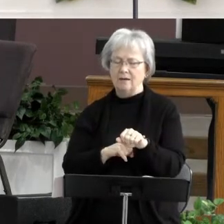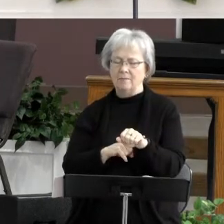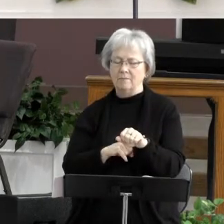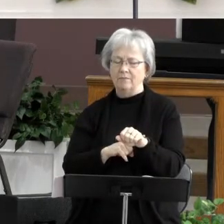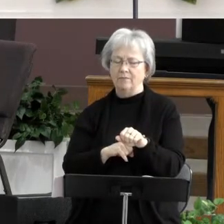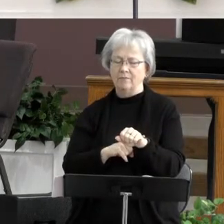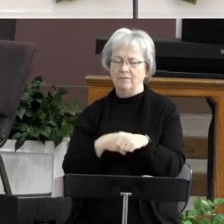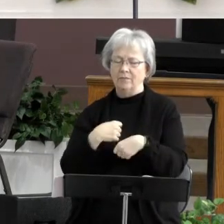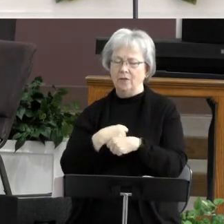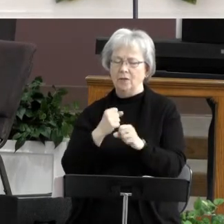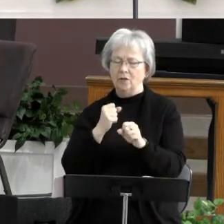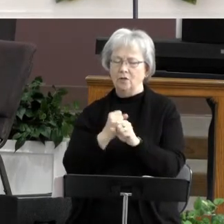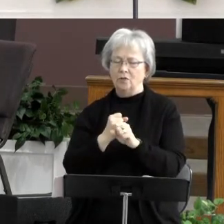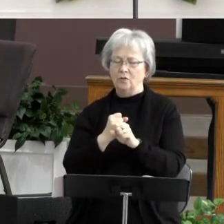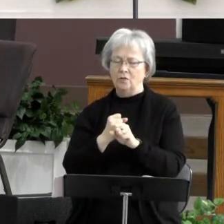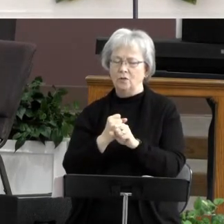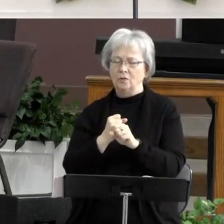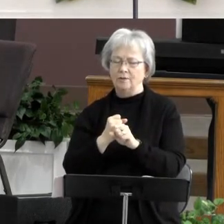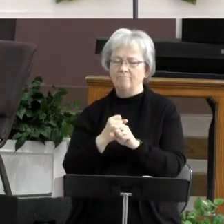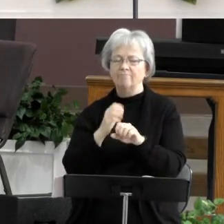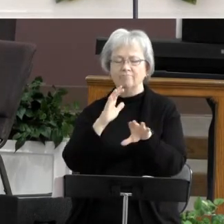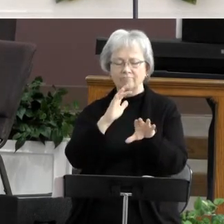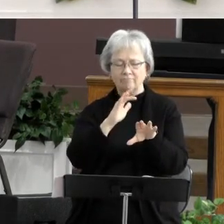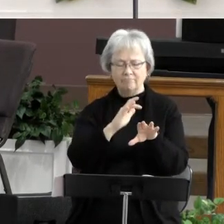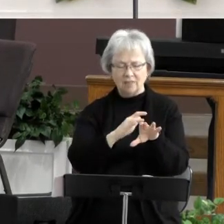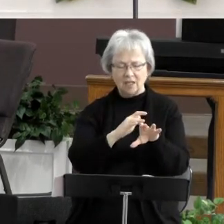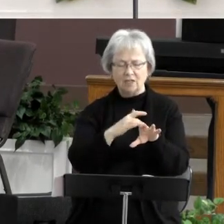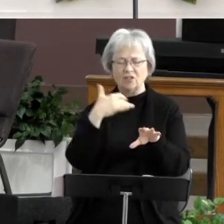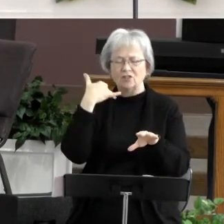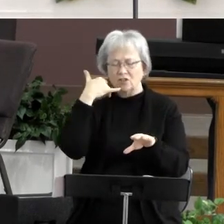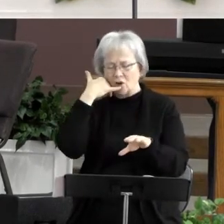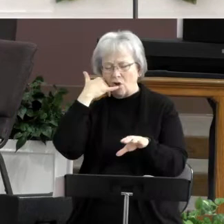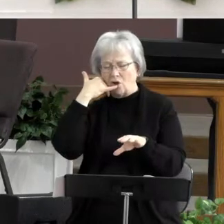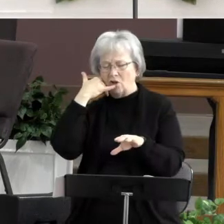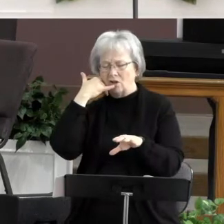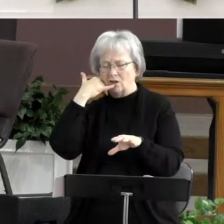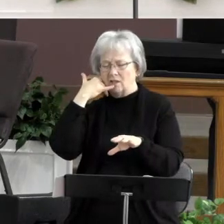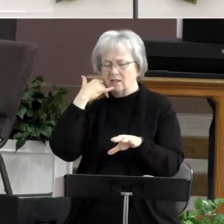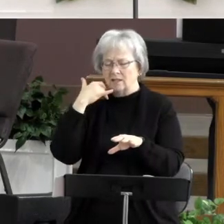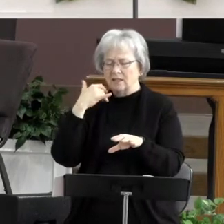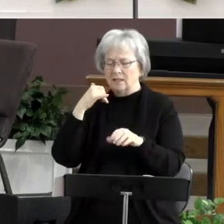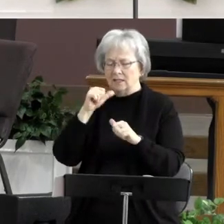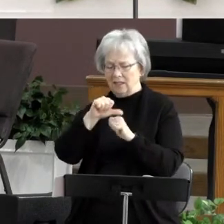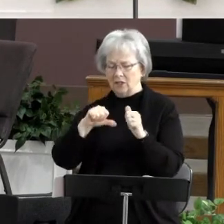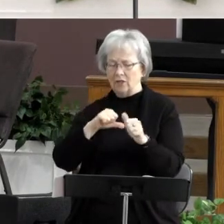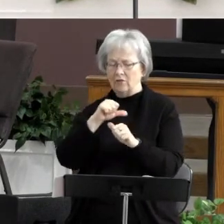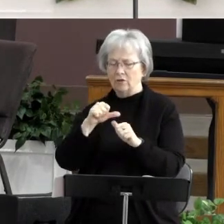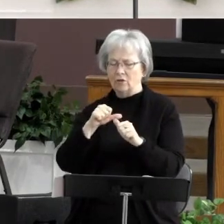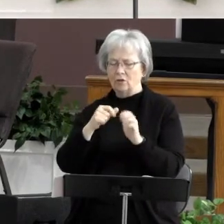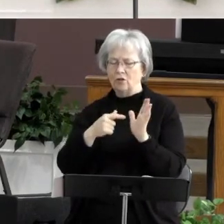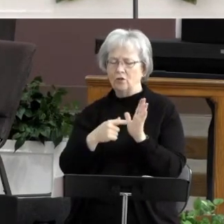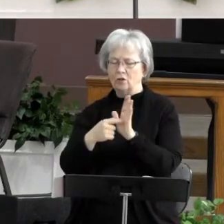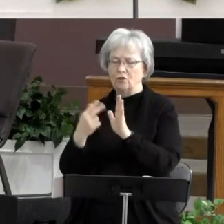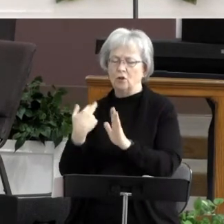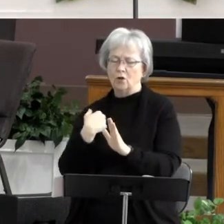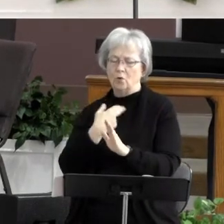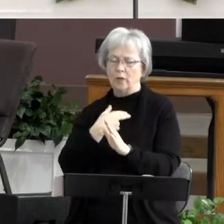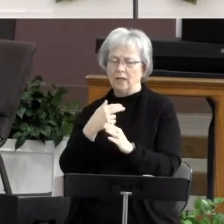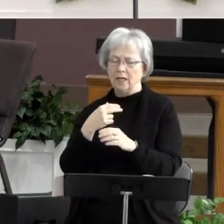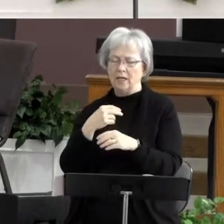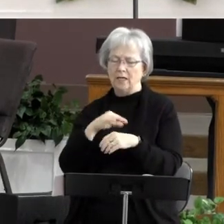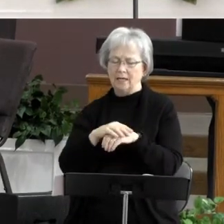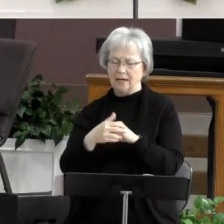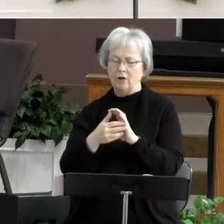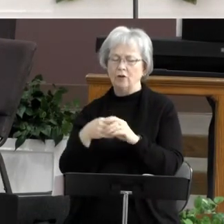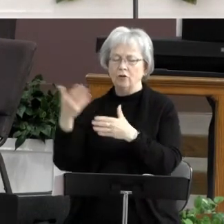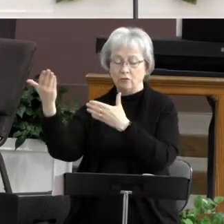to make contact with each other, to check on each other, to show that we care. Lord, you have brought us right back to where you've wanted us